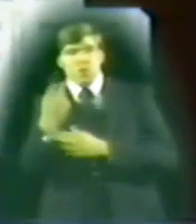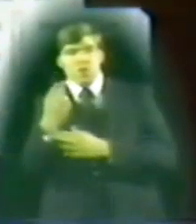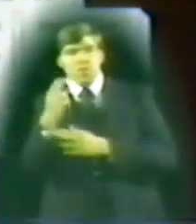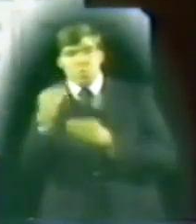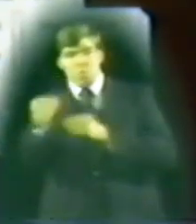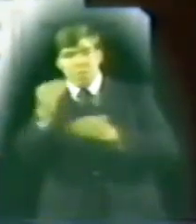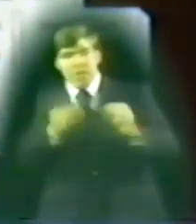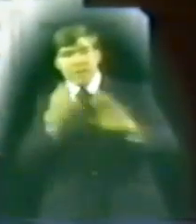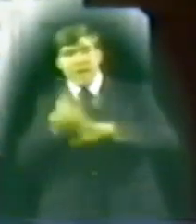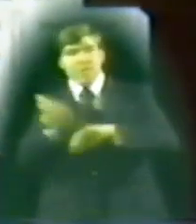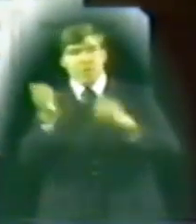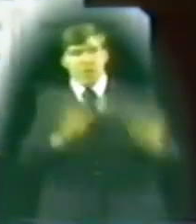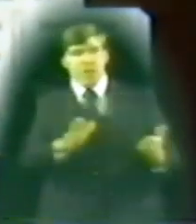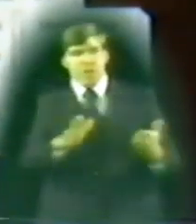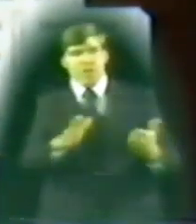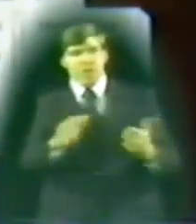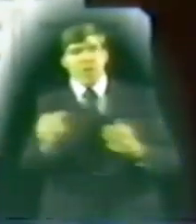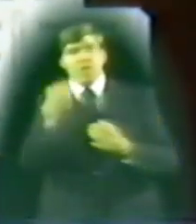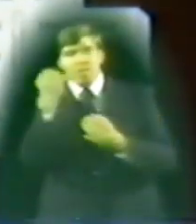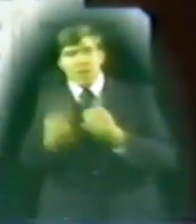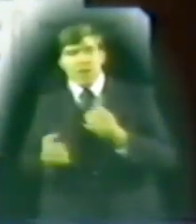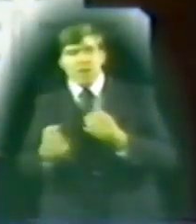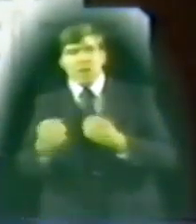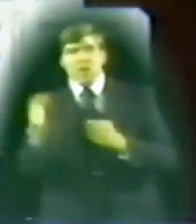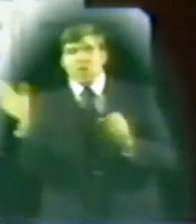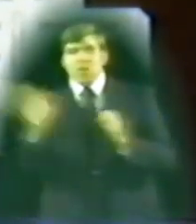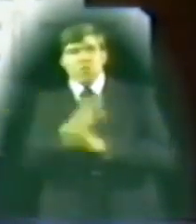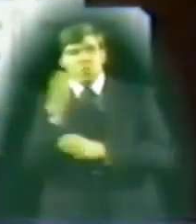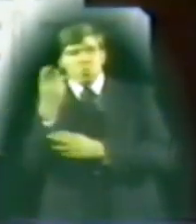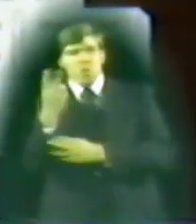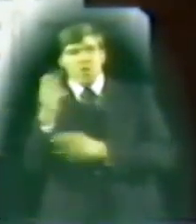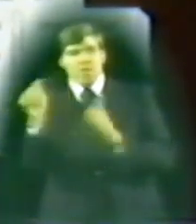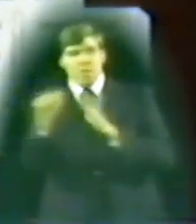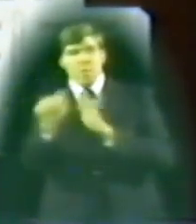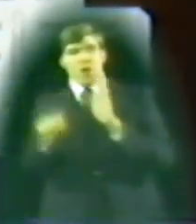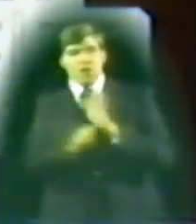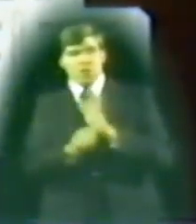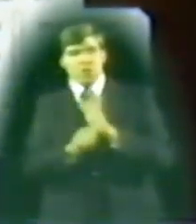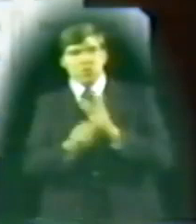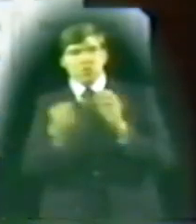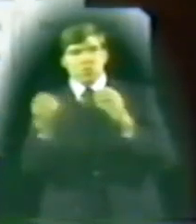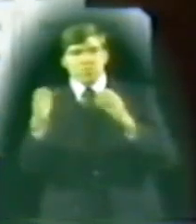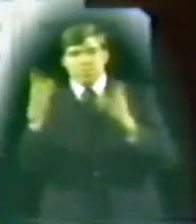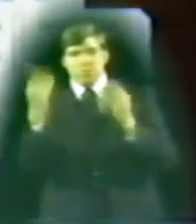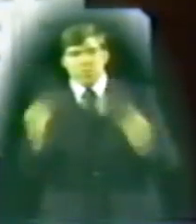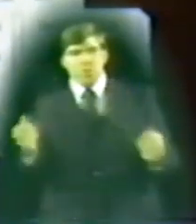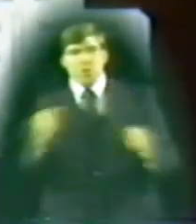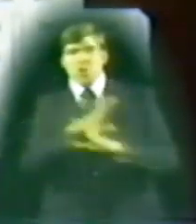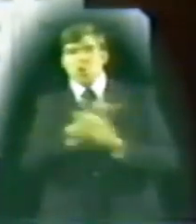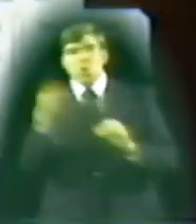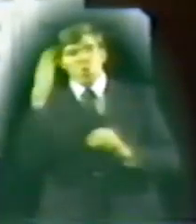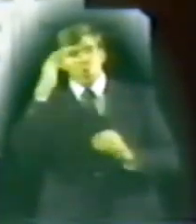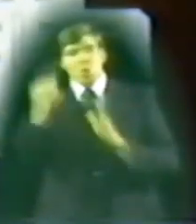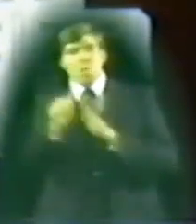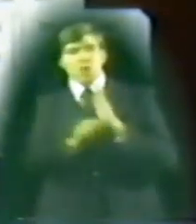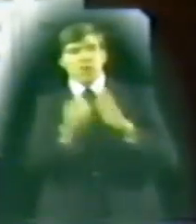deaths, eventually the entire quorum of apostles disappeared. There were no known apostles after 110